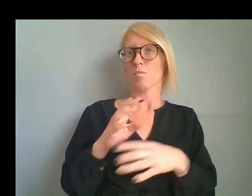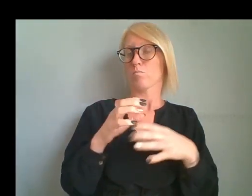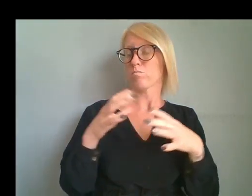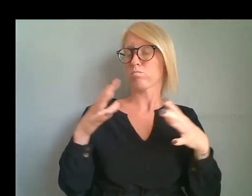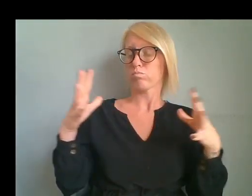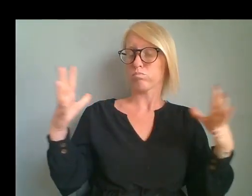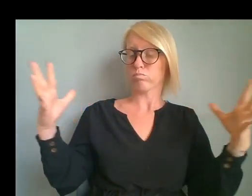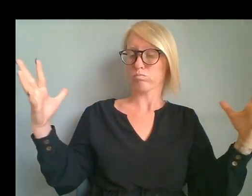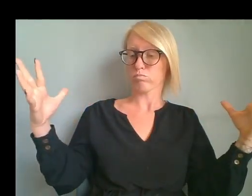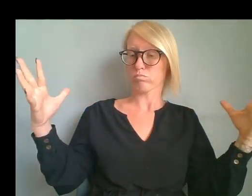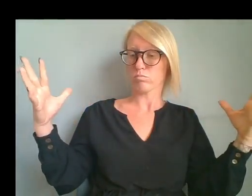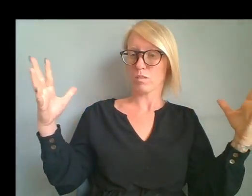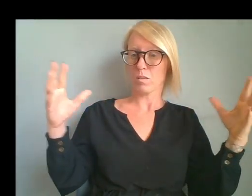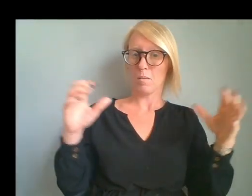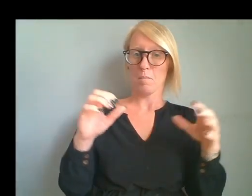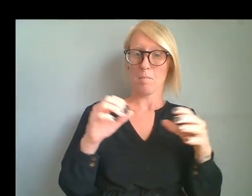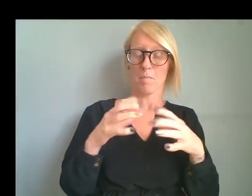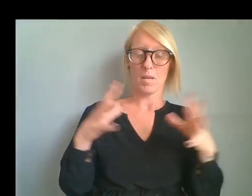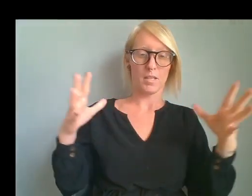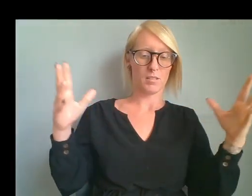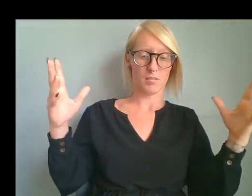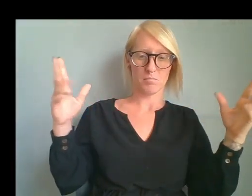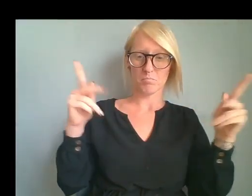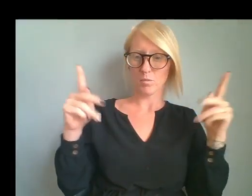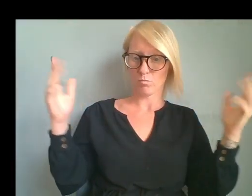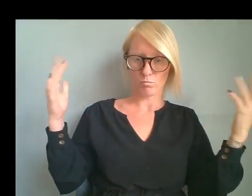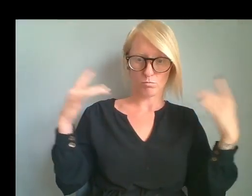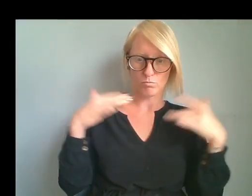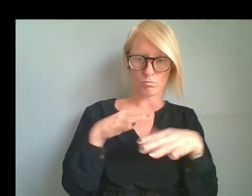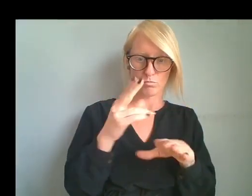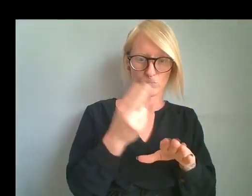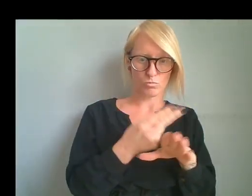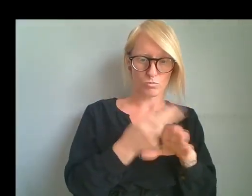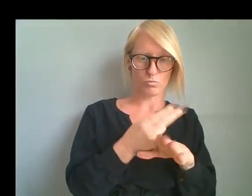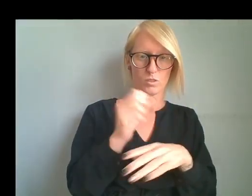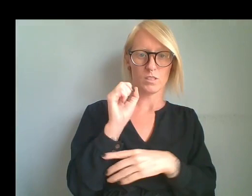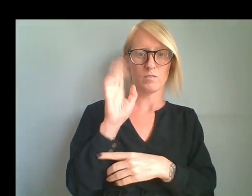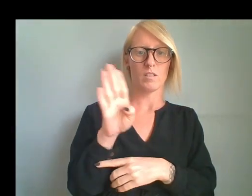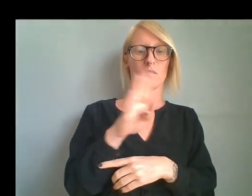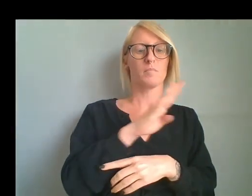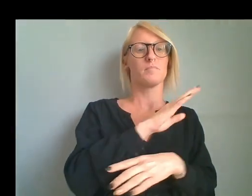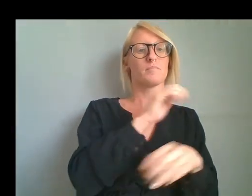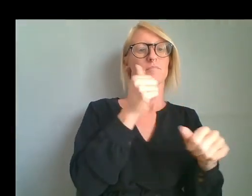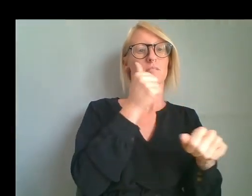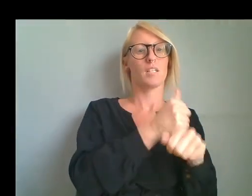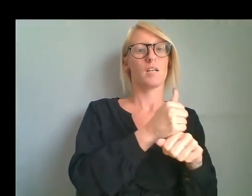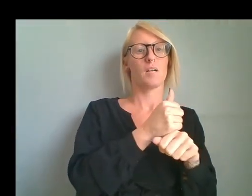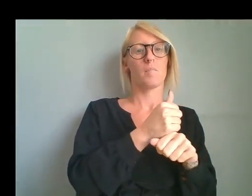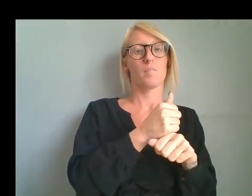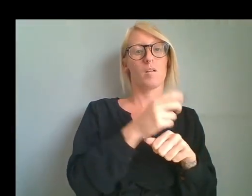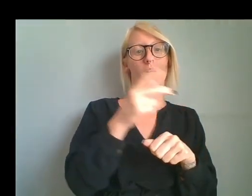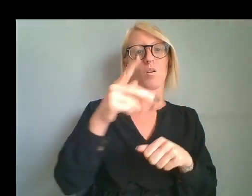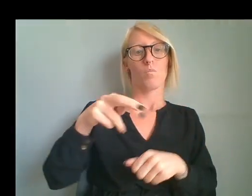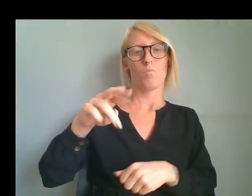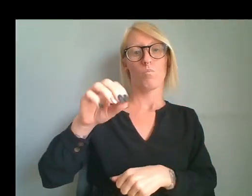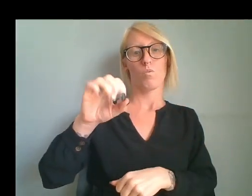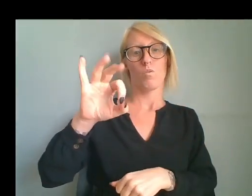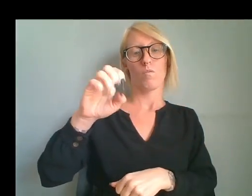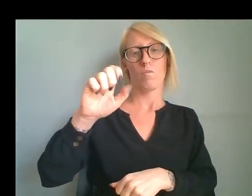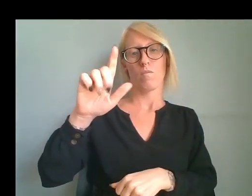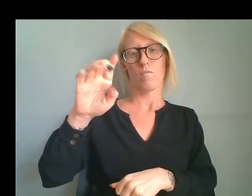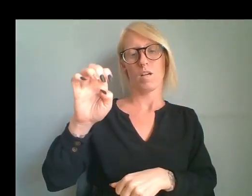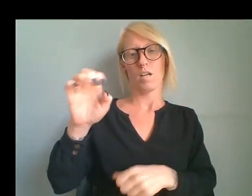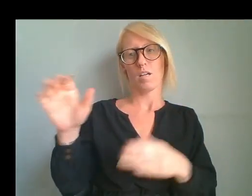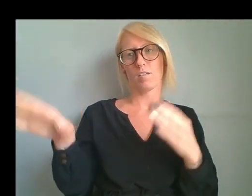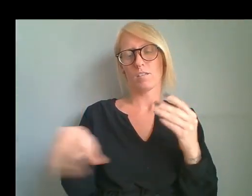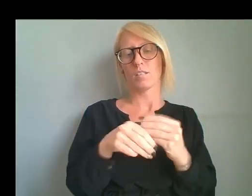those of you who are not on it, I'll just tell you very quickly, it's the way you set up a profile, you put information about yourself, you might want